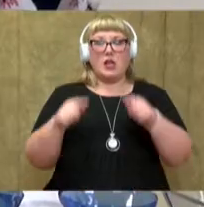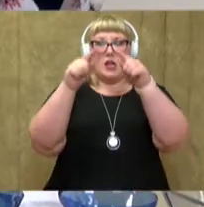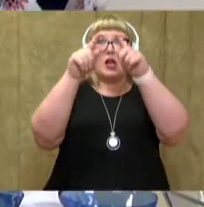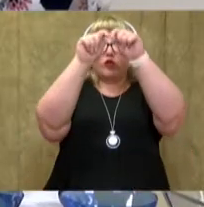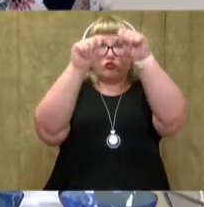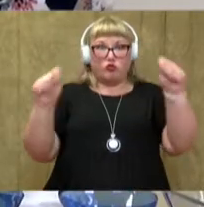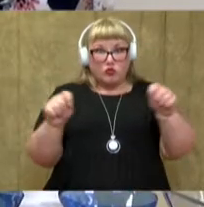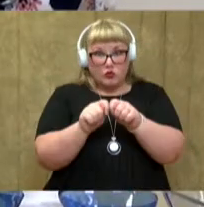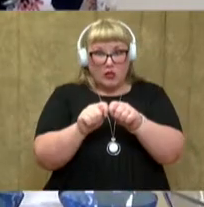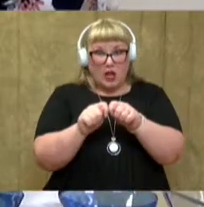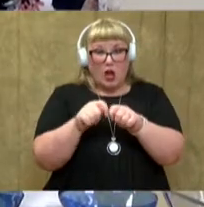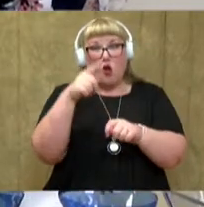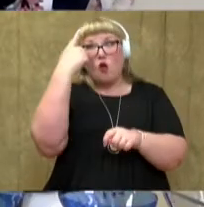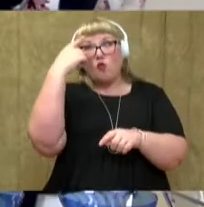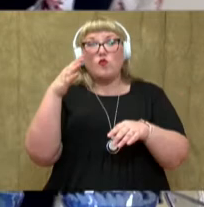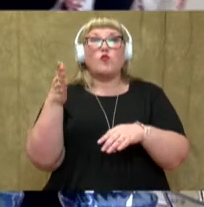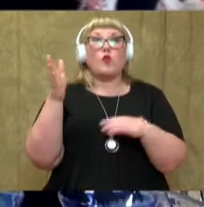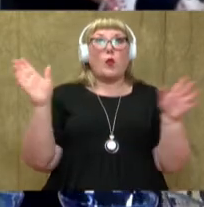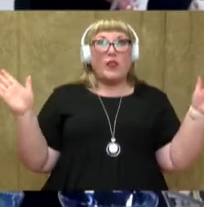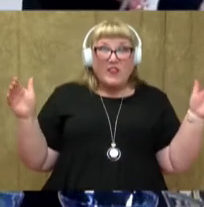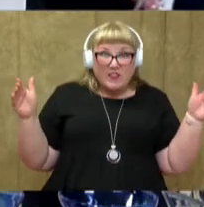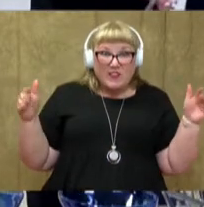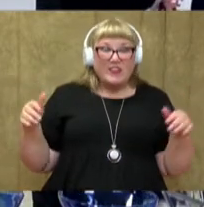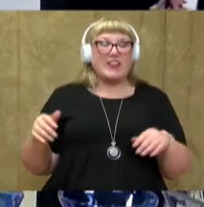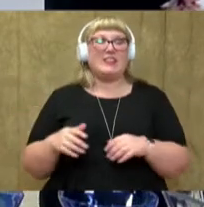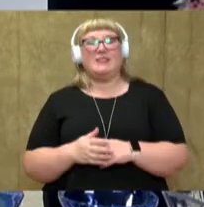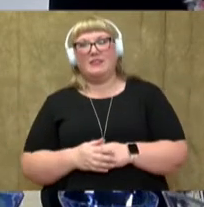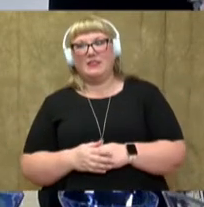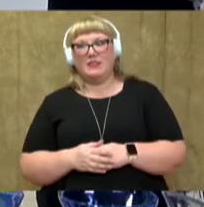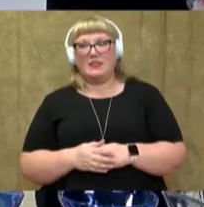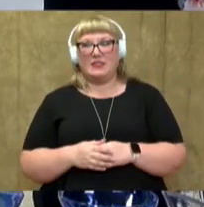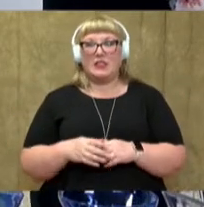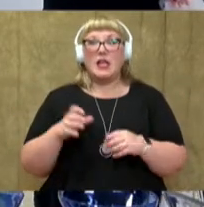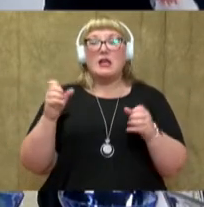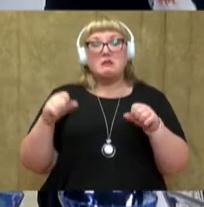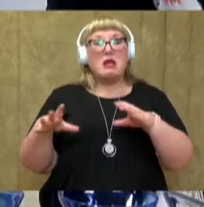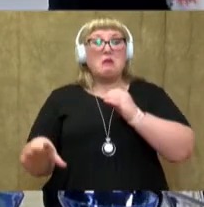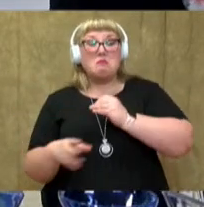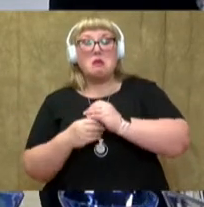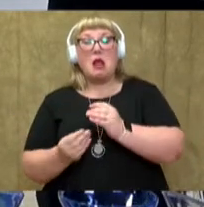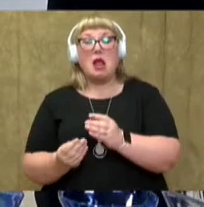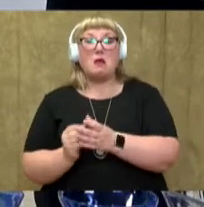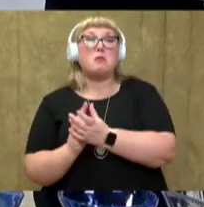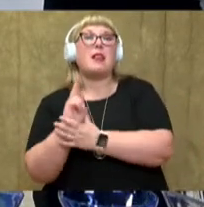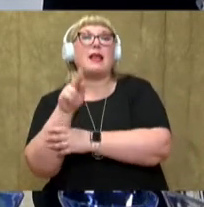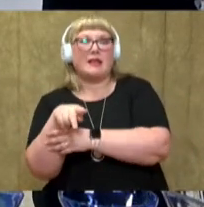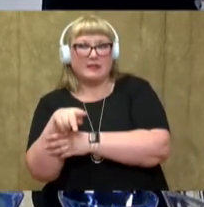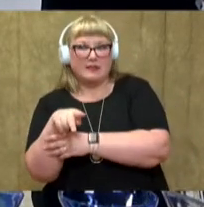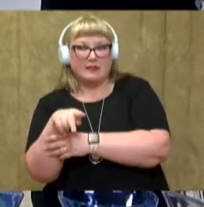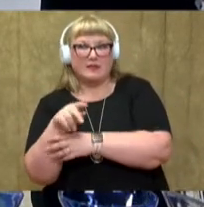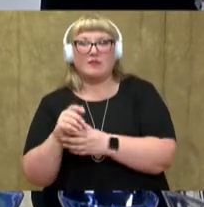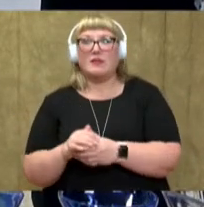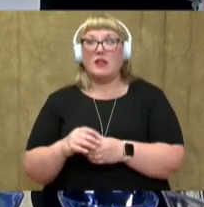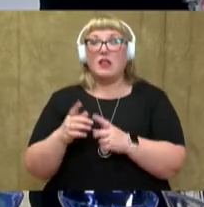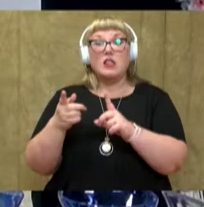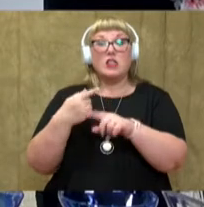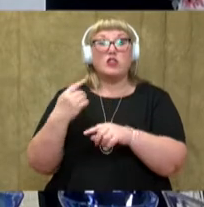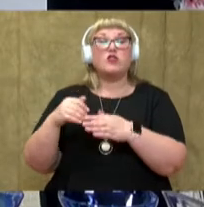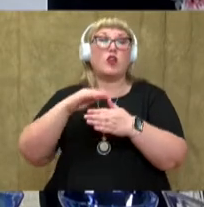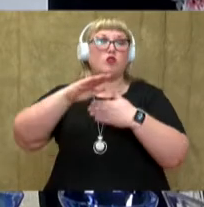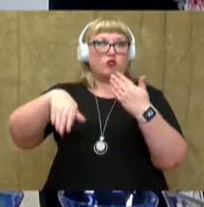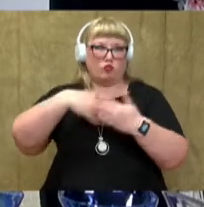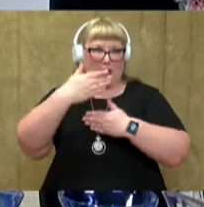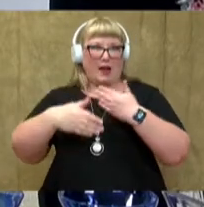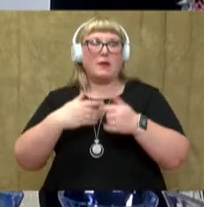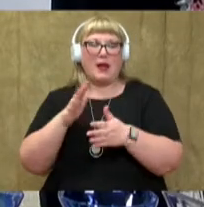triangles for the fins. And then you can add like little plants. So this was actually from my wrapping paper. I just cut